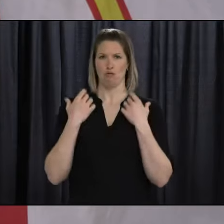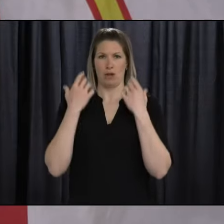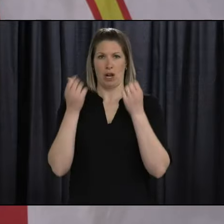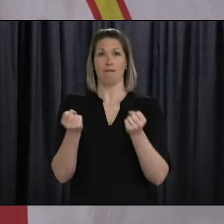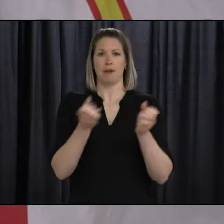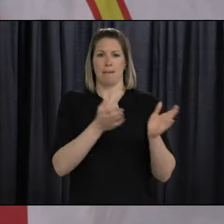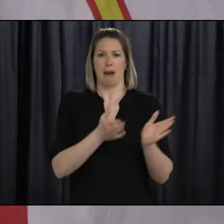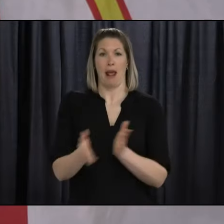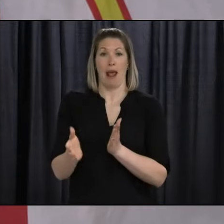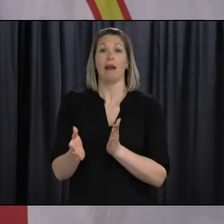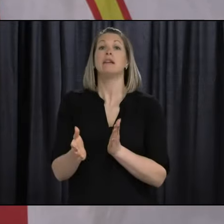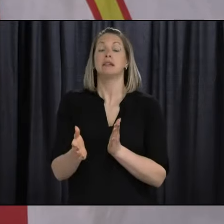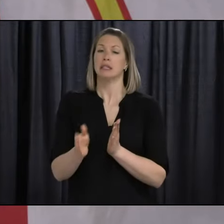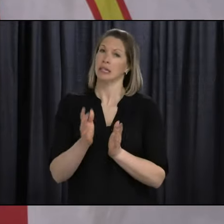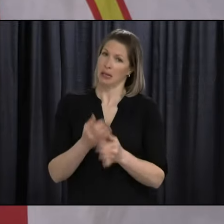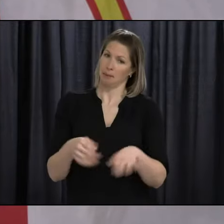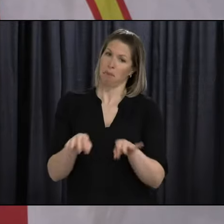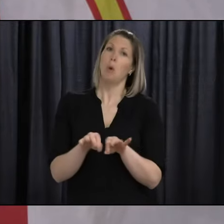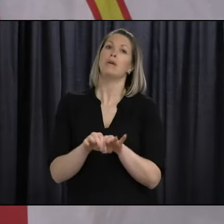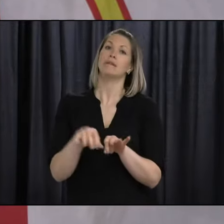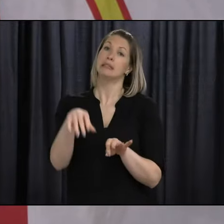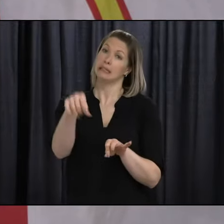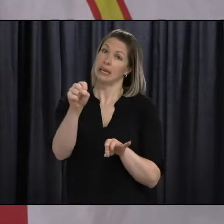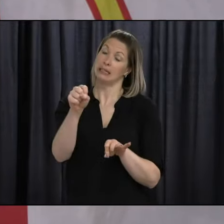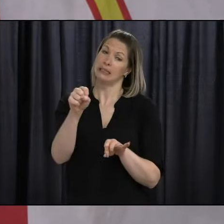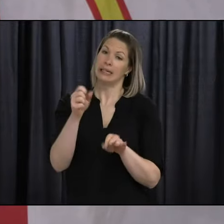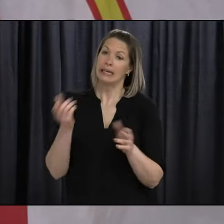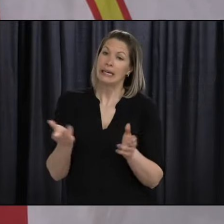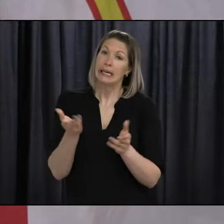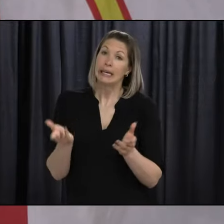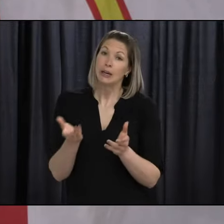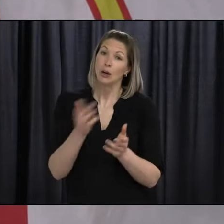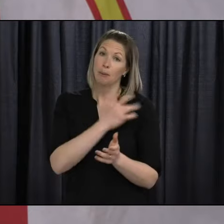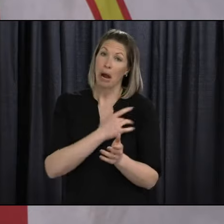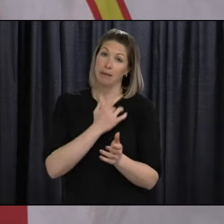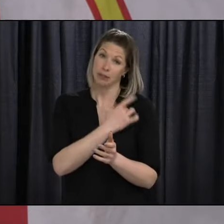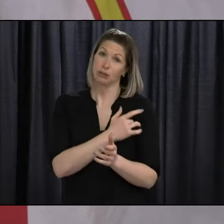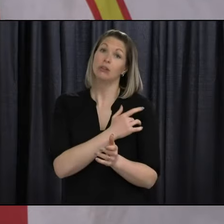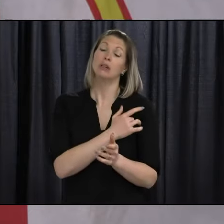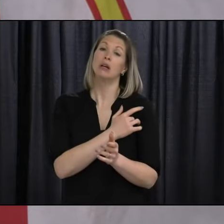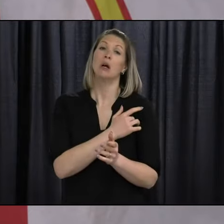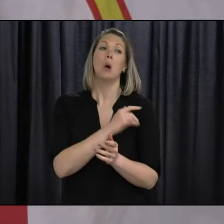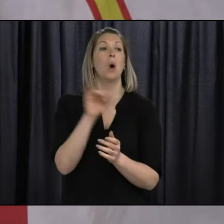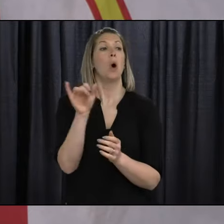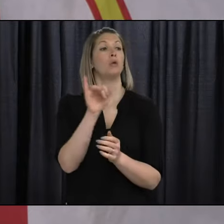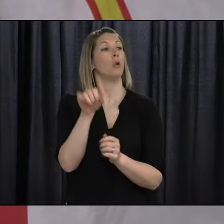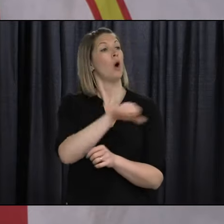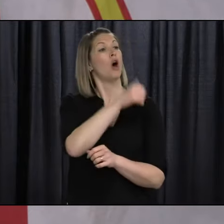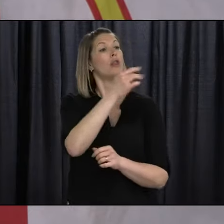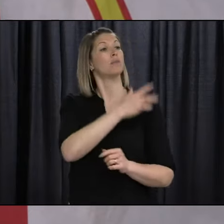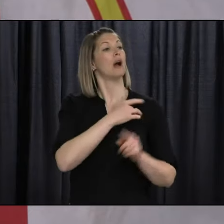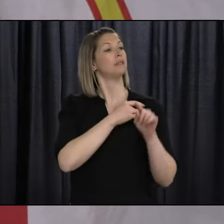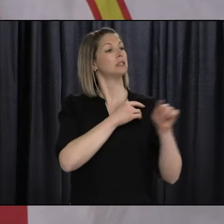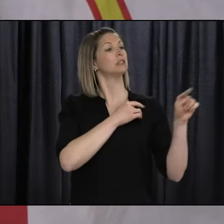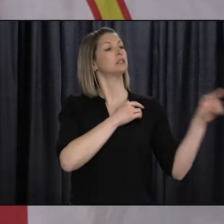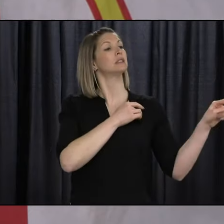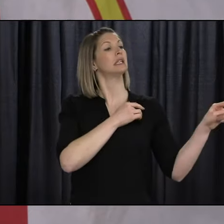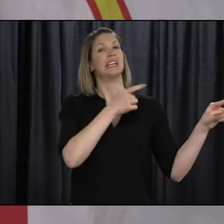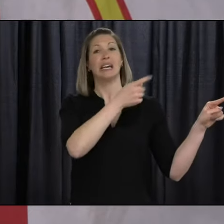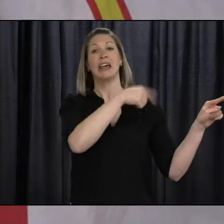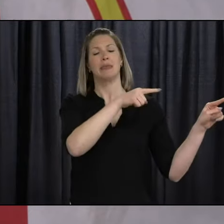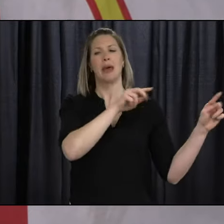but it's not only in Newfoundland and Labrador. There's jurisdictions outside of our province that will tell us and are looking to us